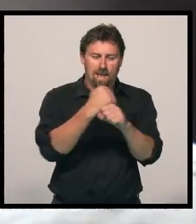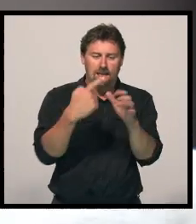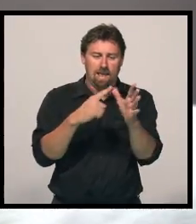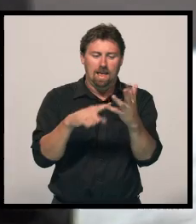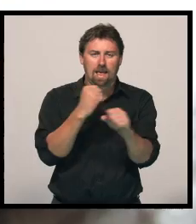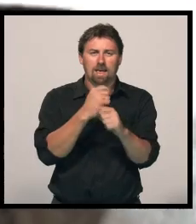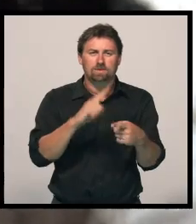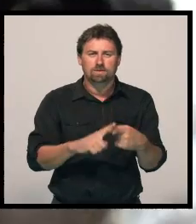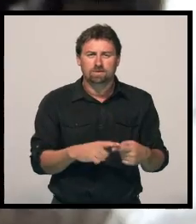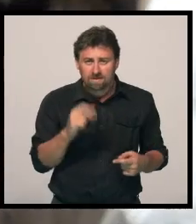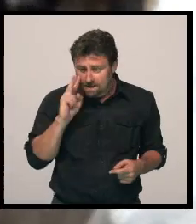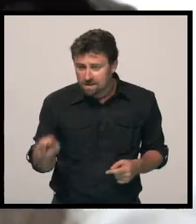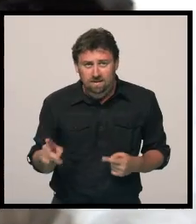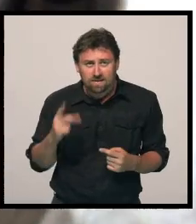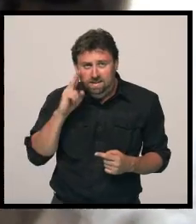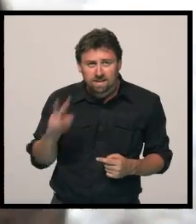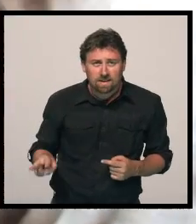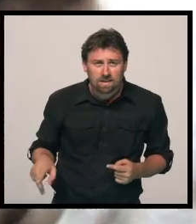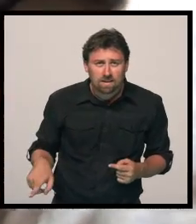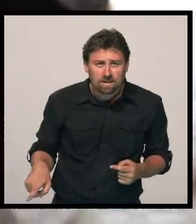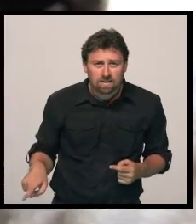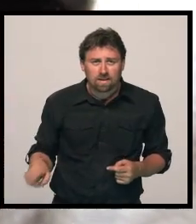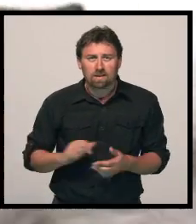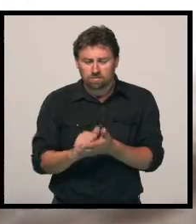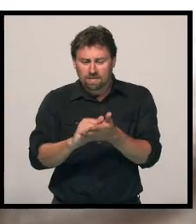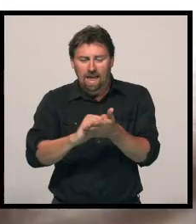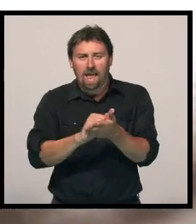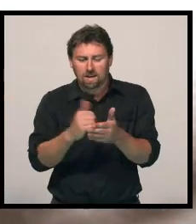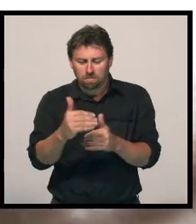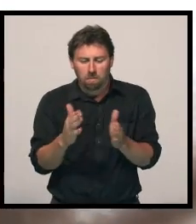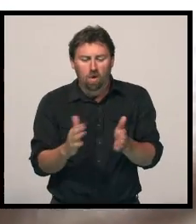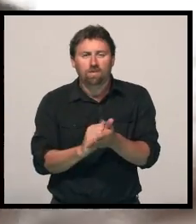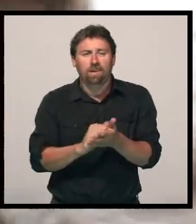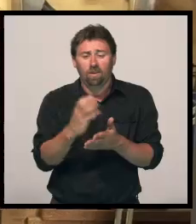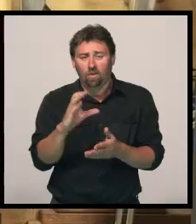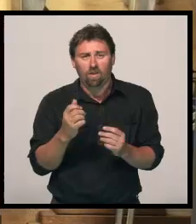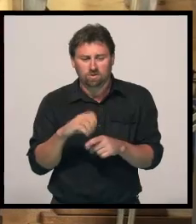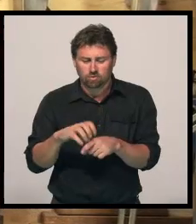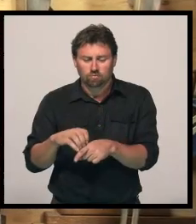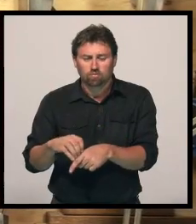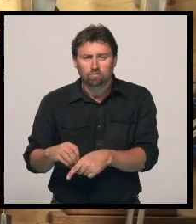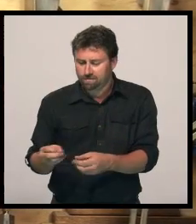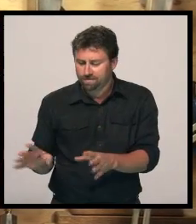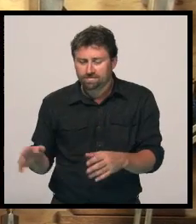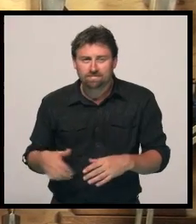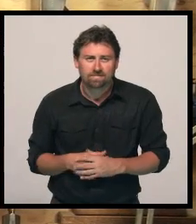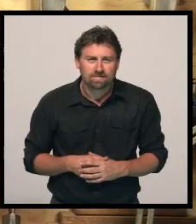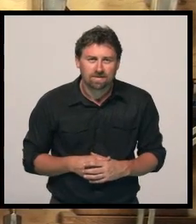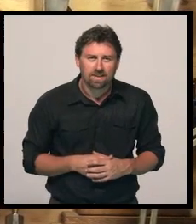You should see what he's doing there. He's just destroyed a sanding block. You're a good boy, aren't you? Set this to the